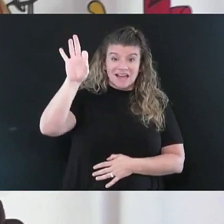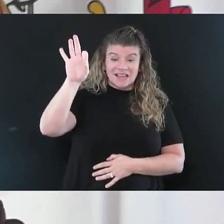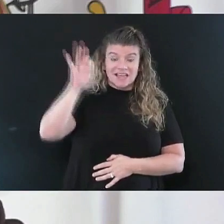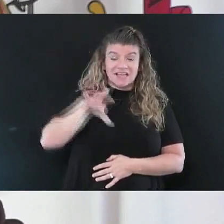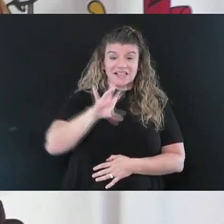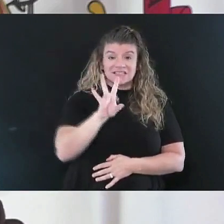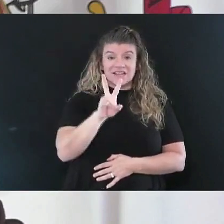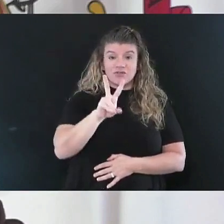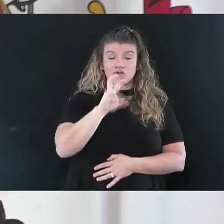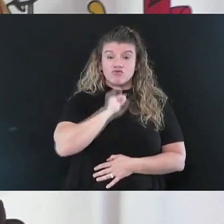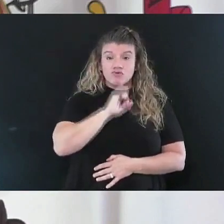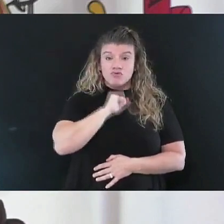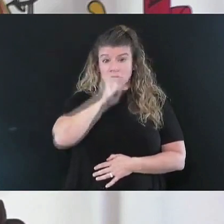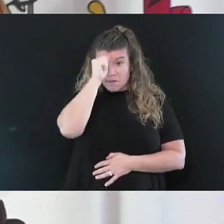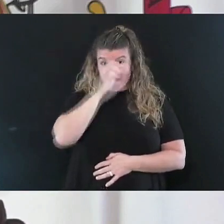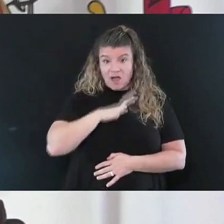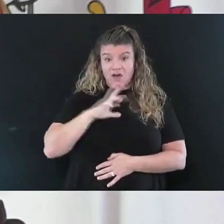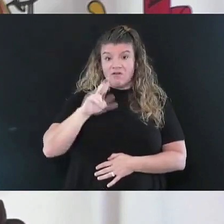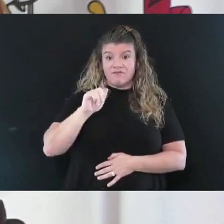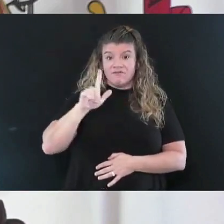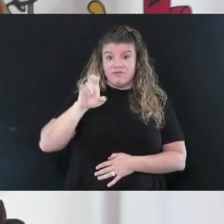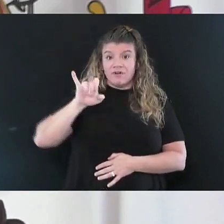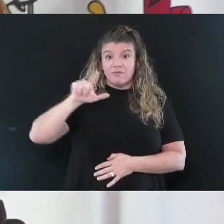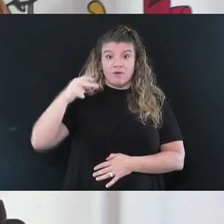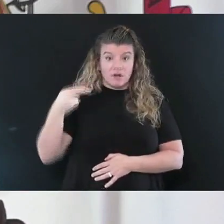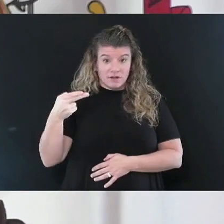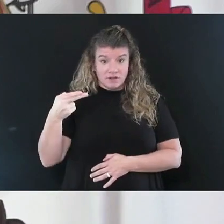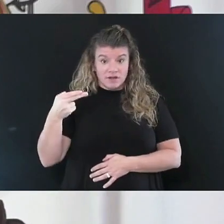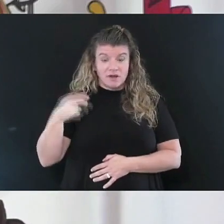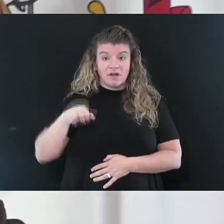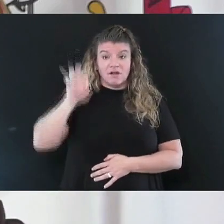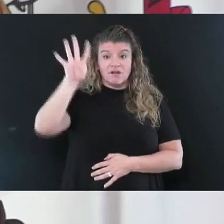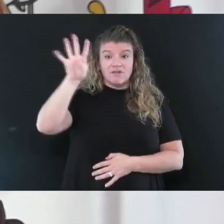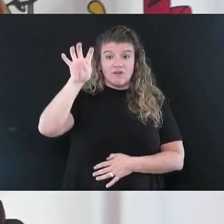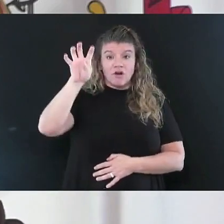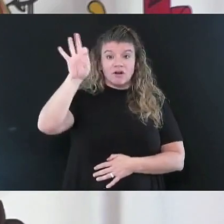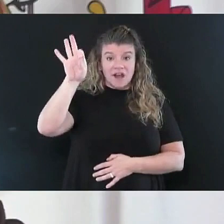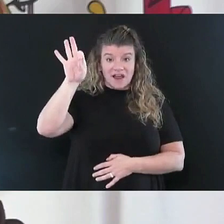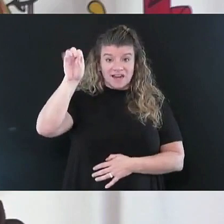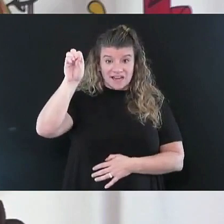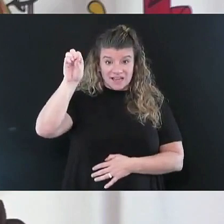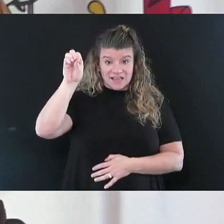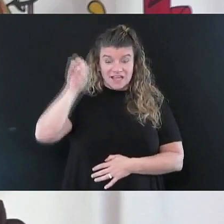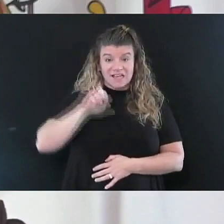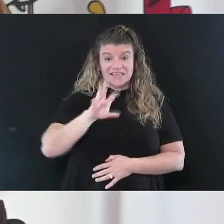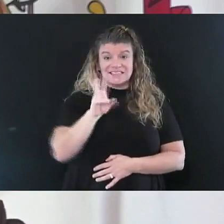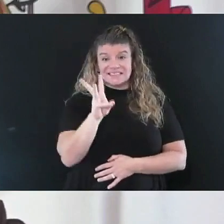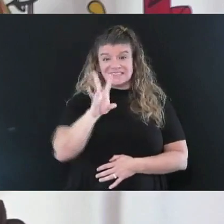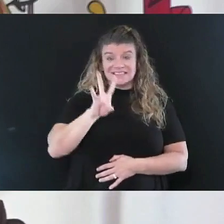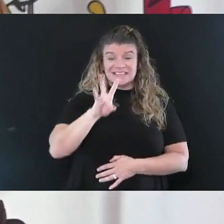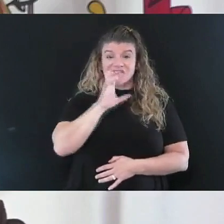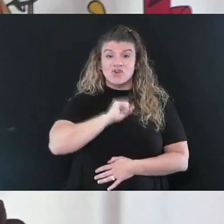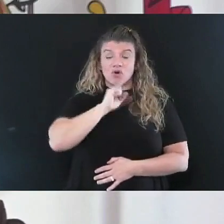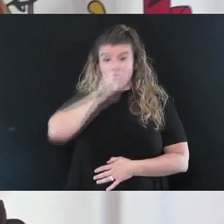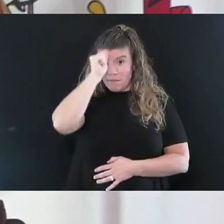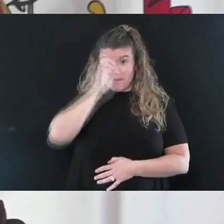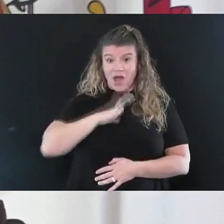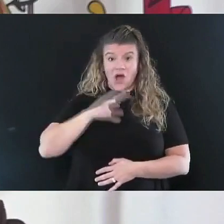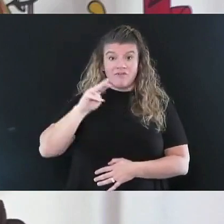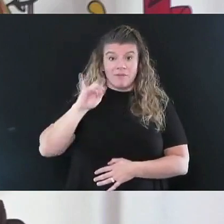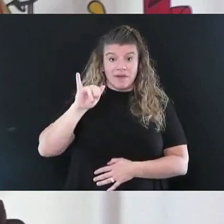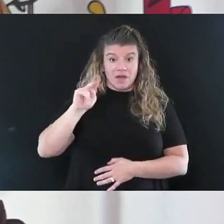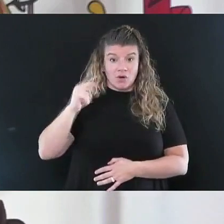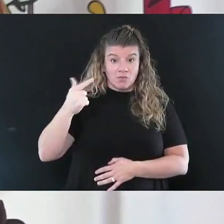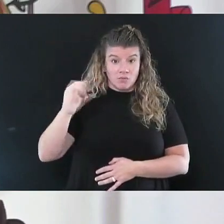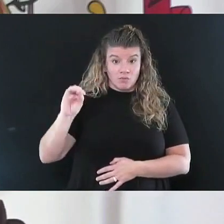a 72-year-old male from Raleigh County. Our 490th death, a 67-year-old male from Mingo